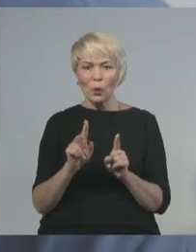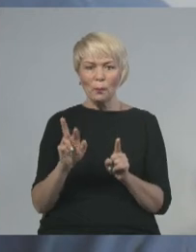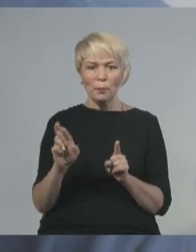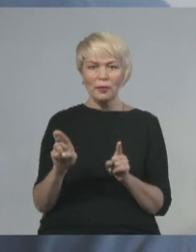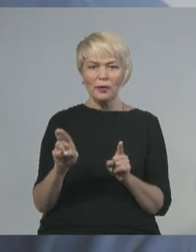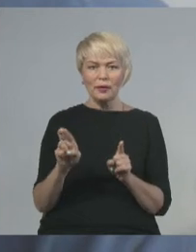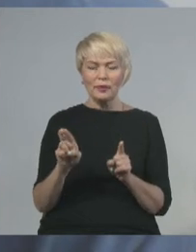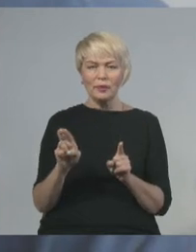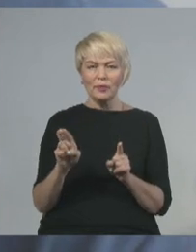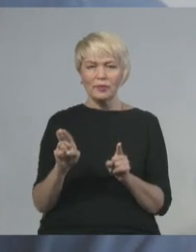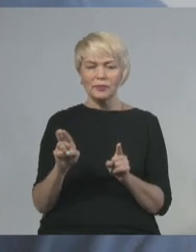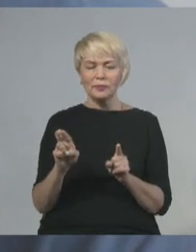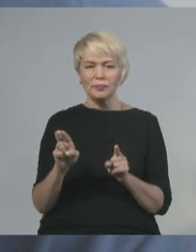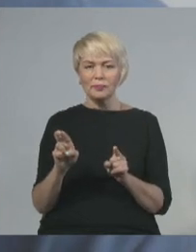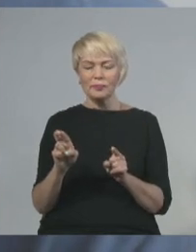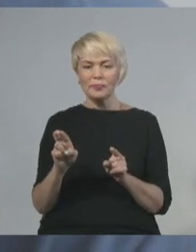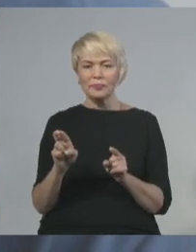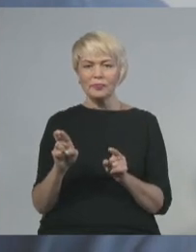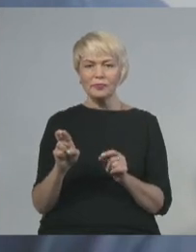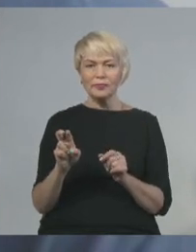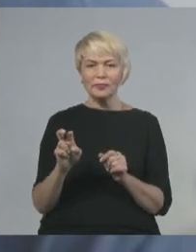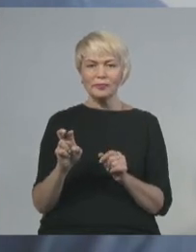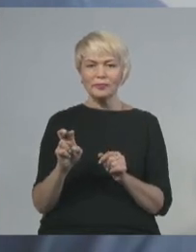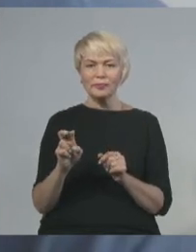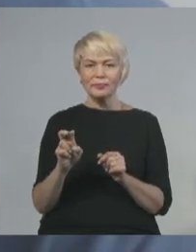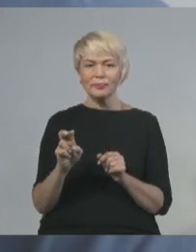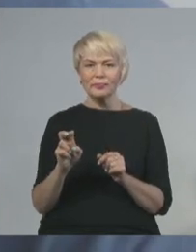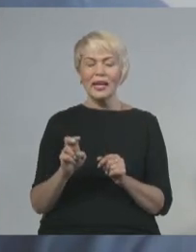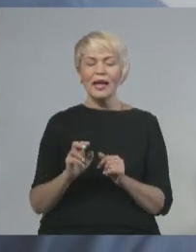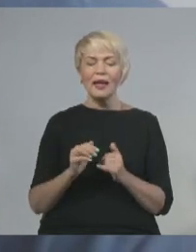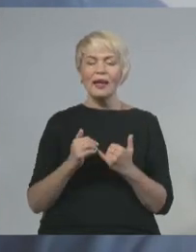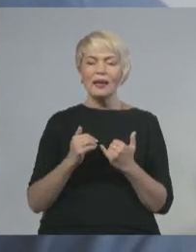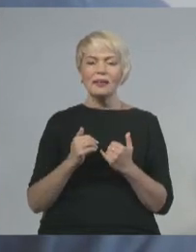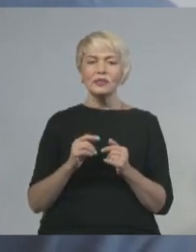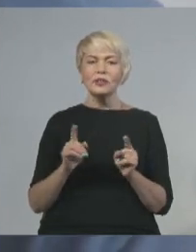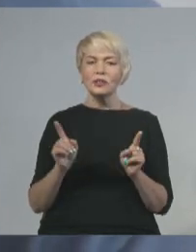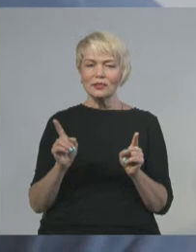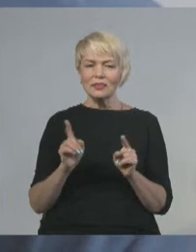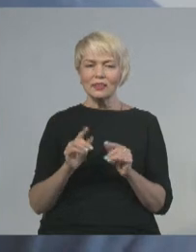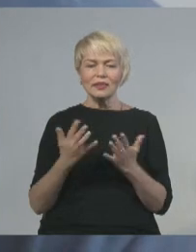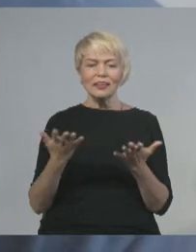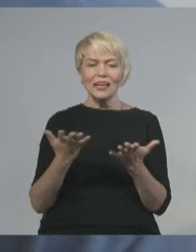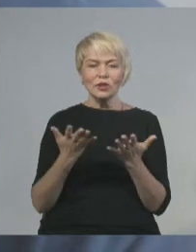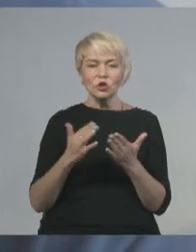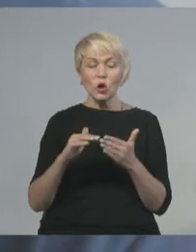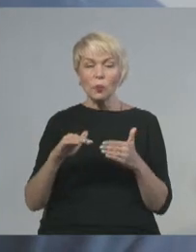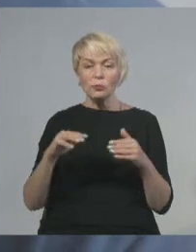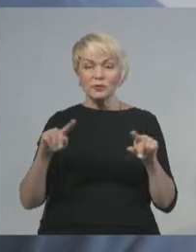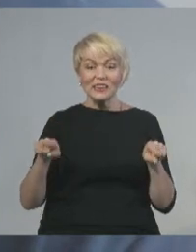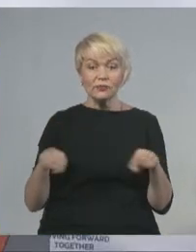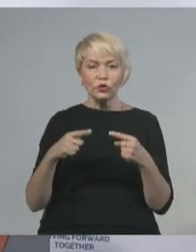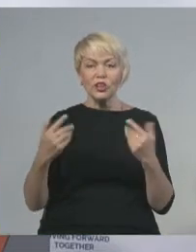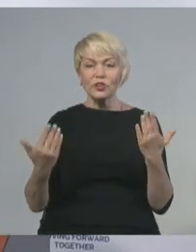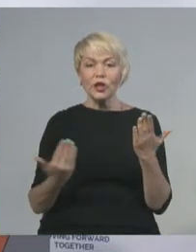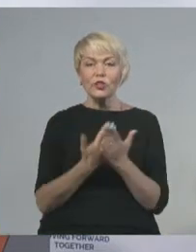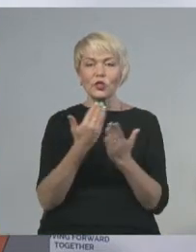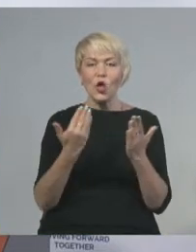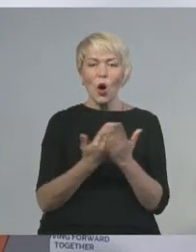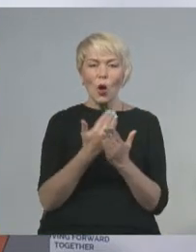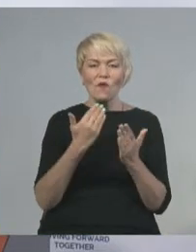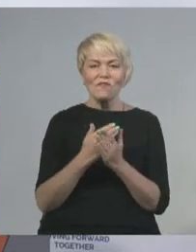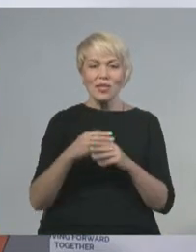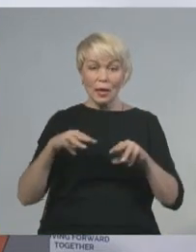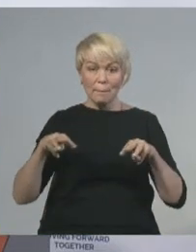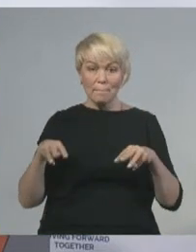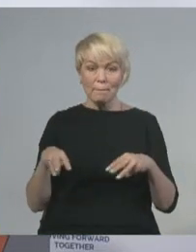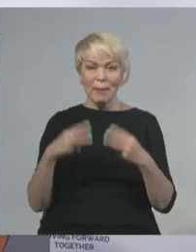and new products new media products i think so far it has been relatively successful thank you adela this is